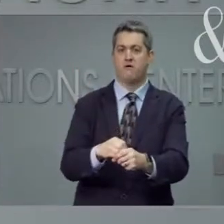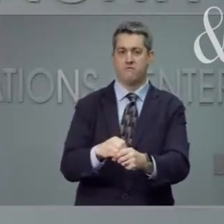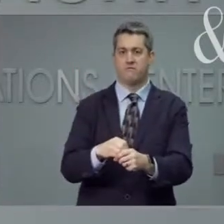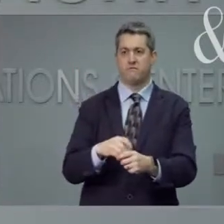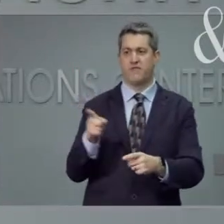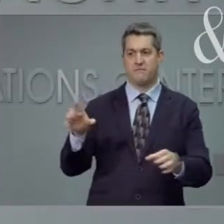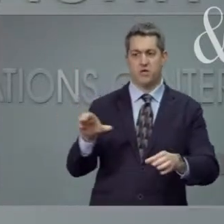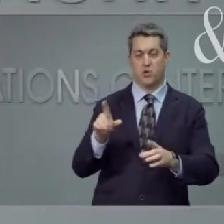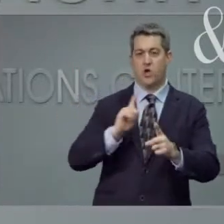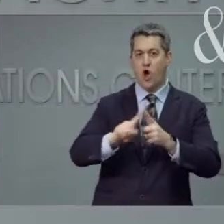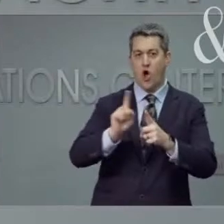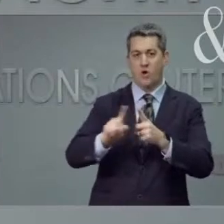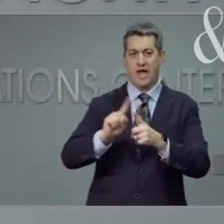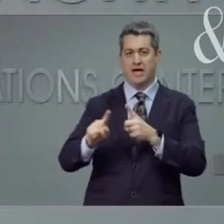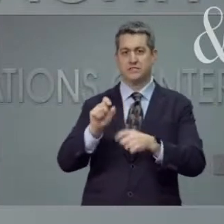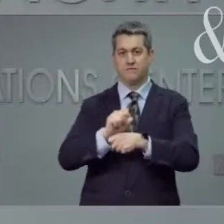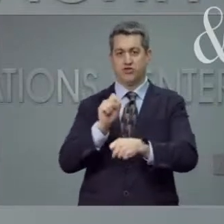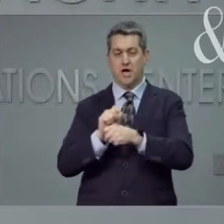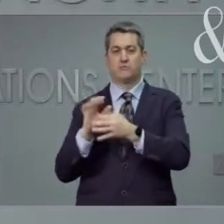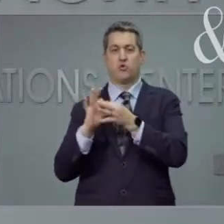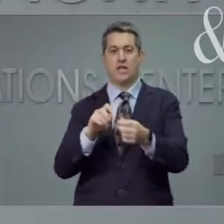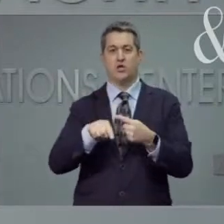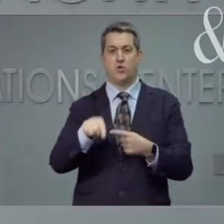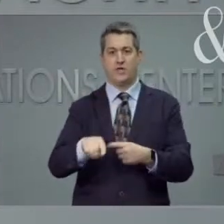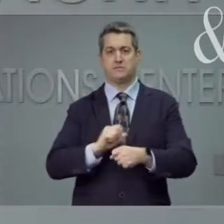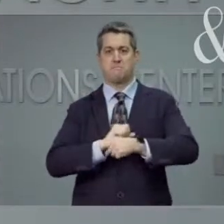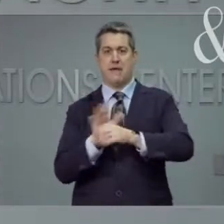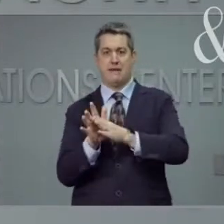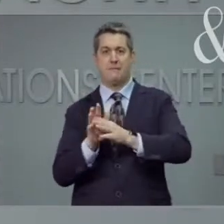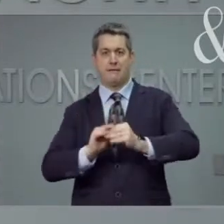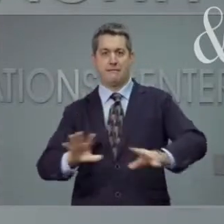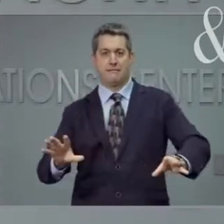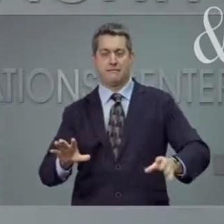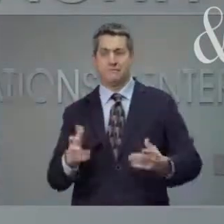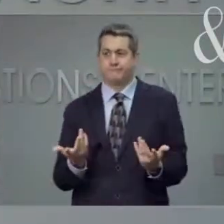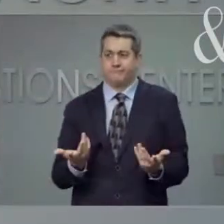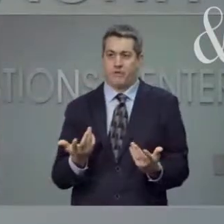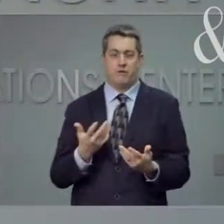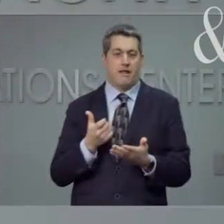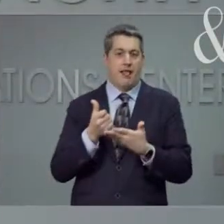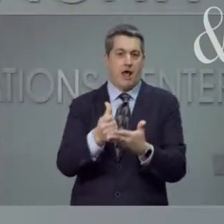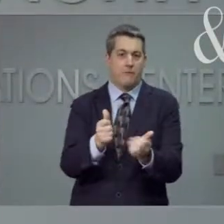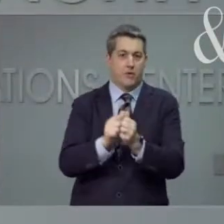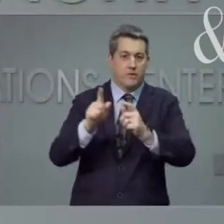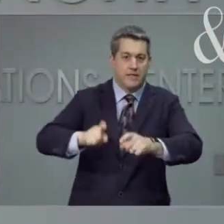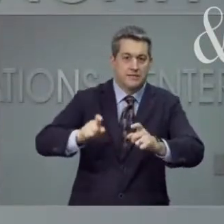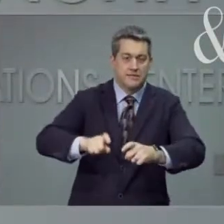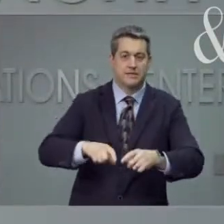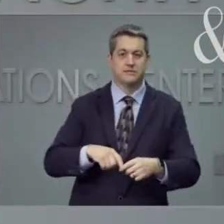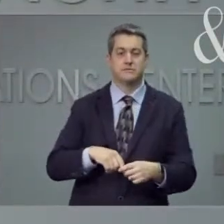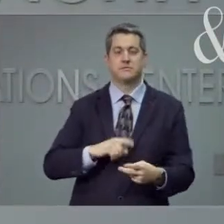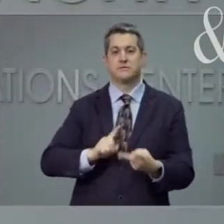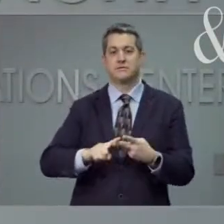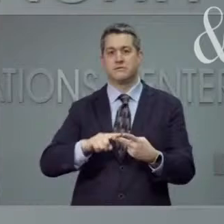all kinds of jobs related to this pandemic, whether it's helping with testing